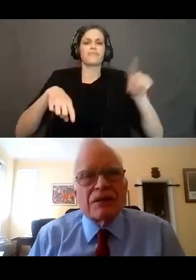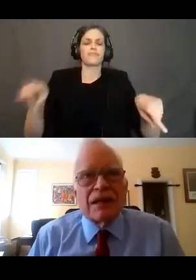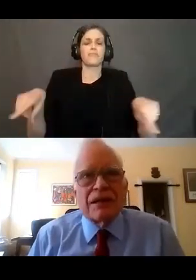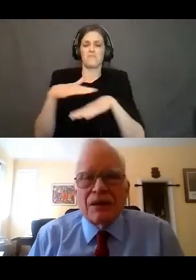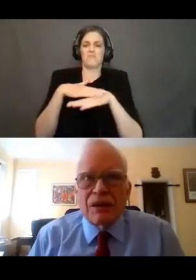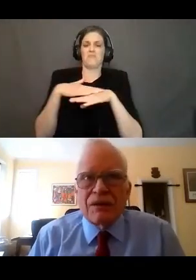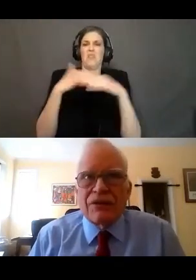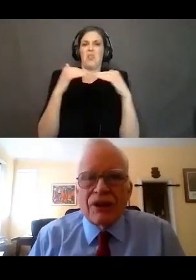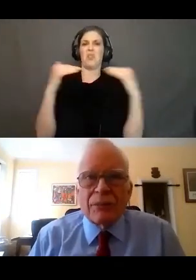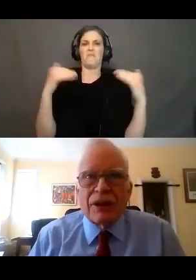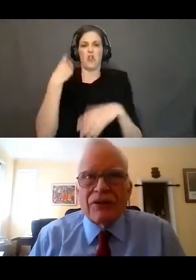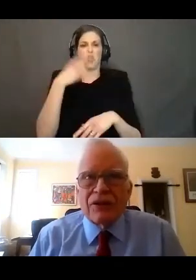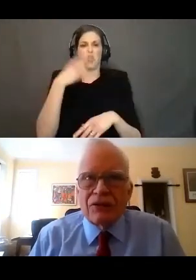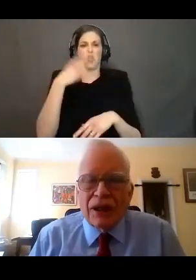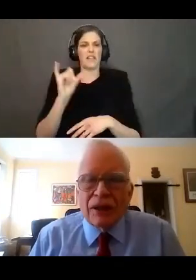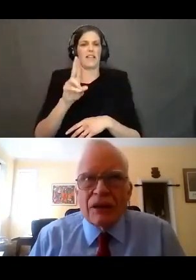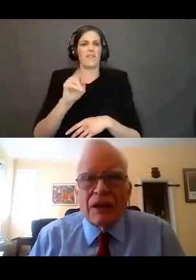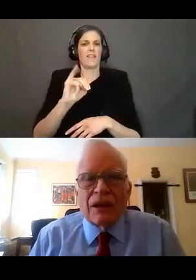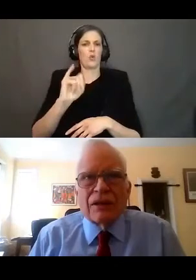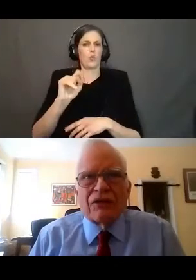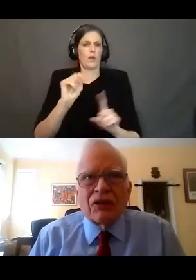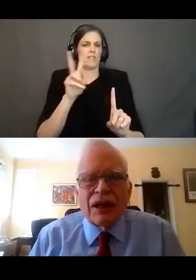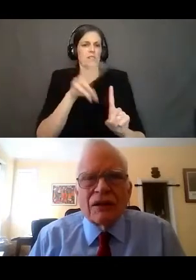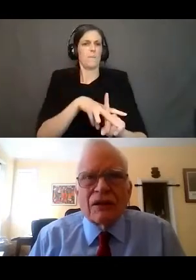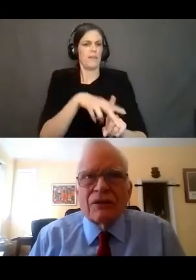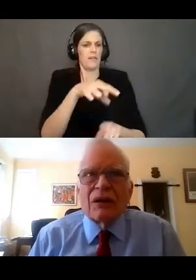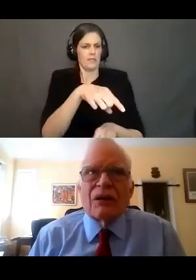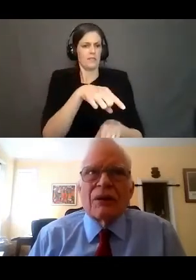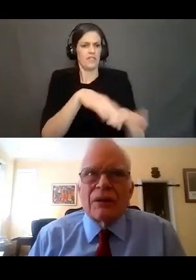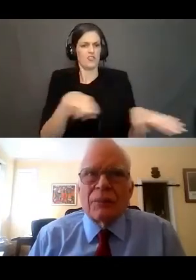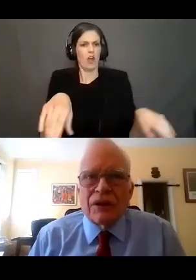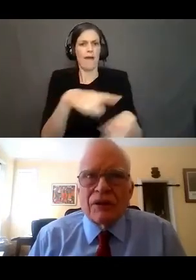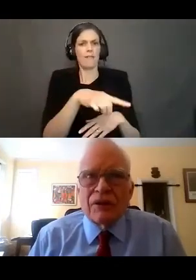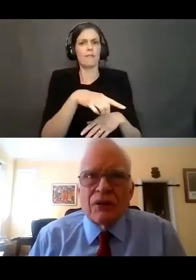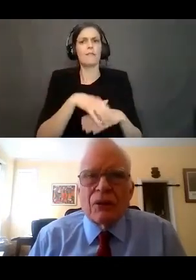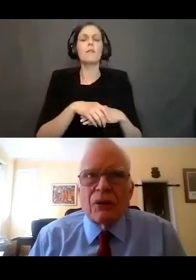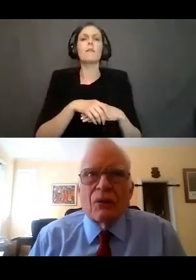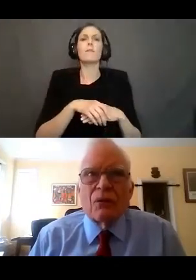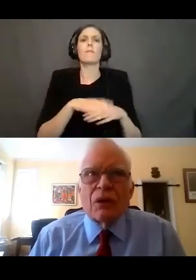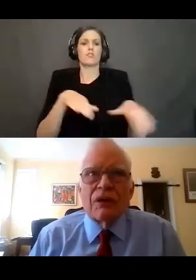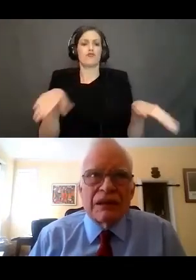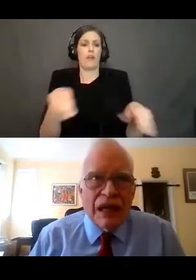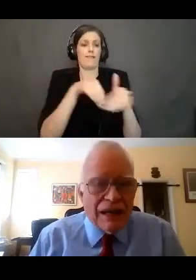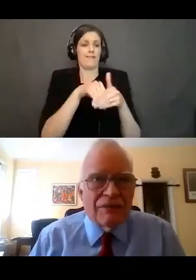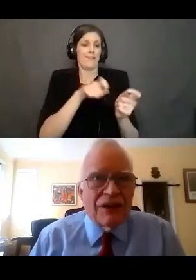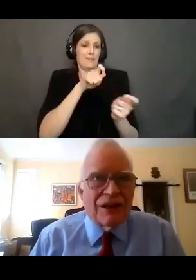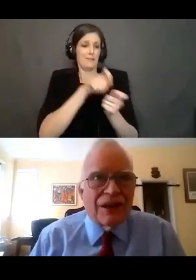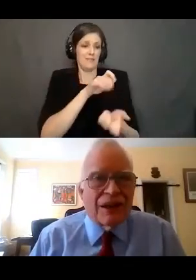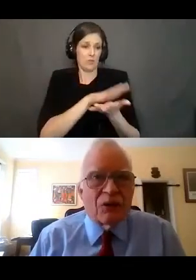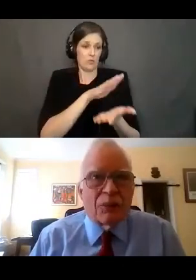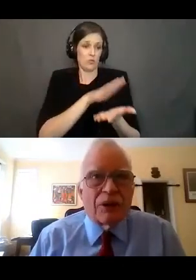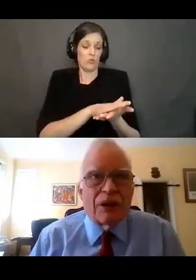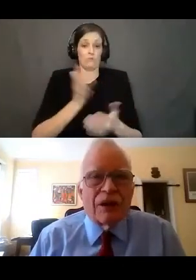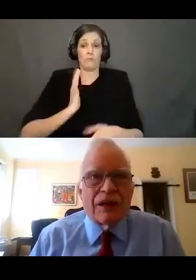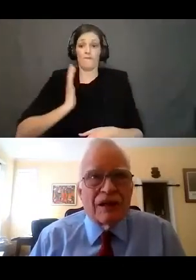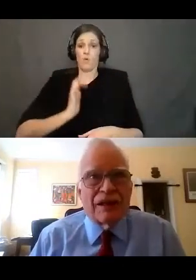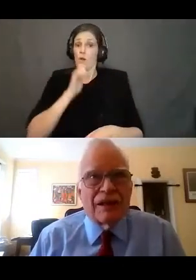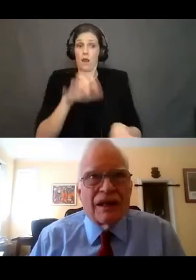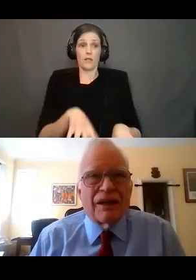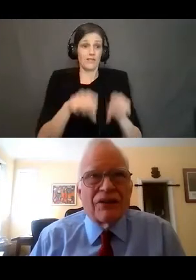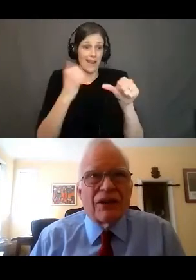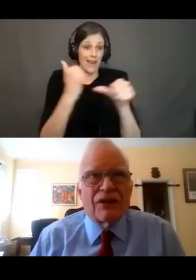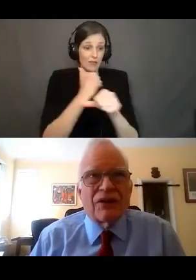it looks like the unit of assignment is the child. The child in a particular school who would not have taken algebra